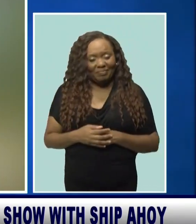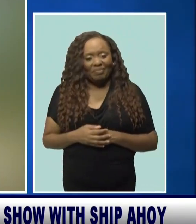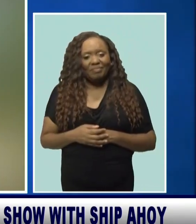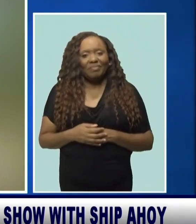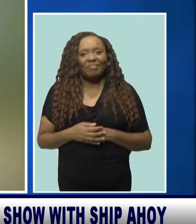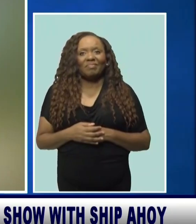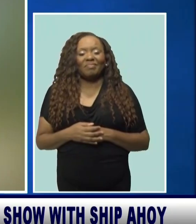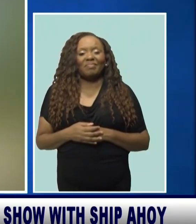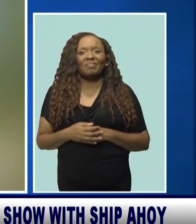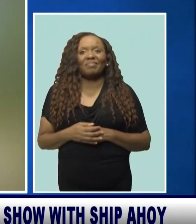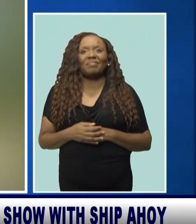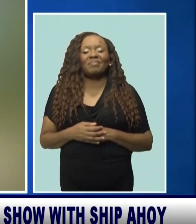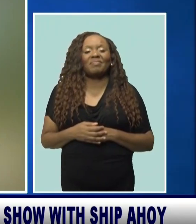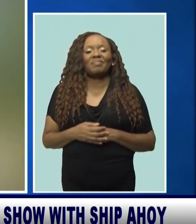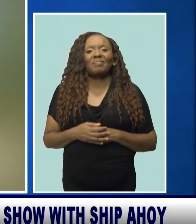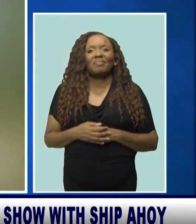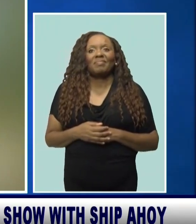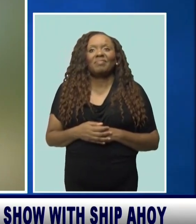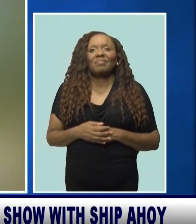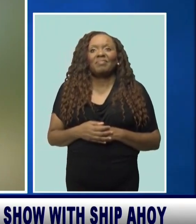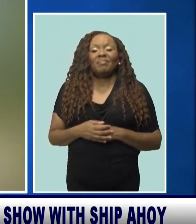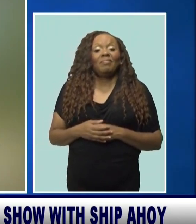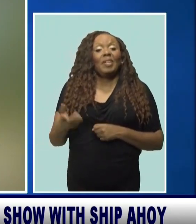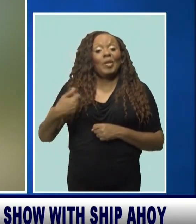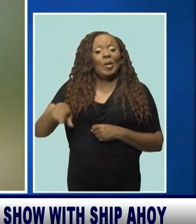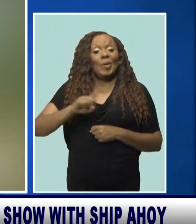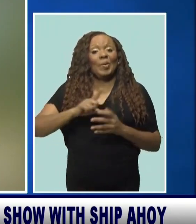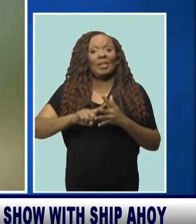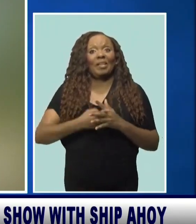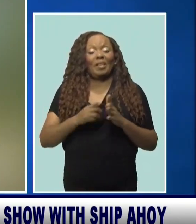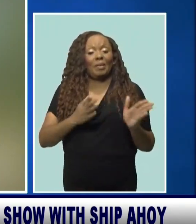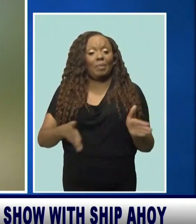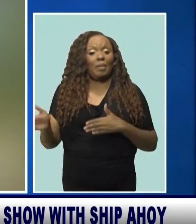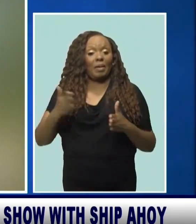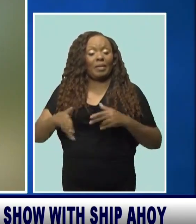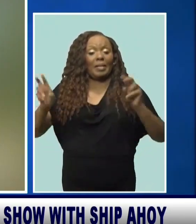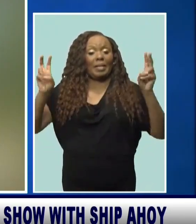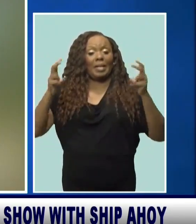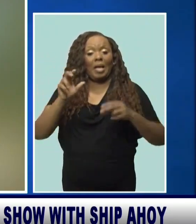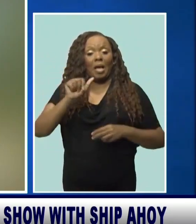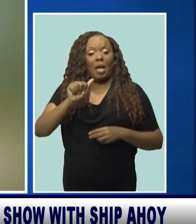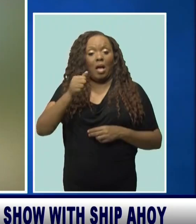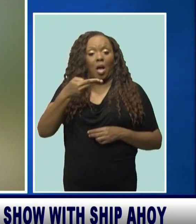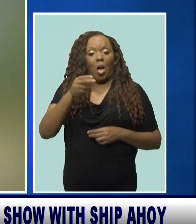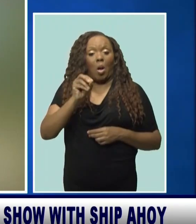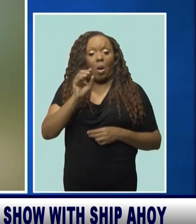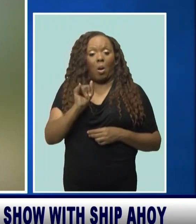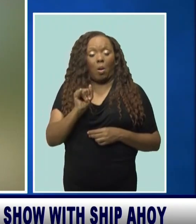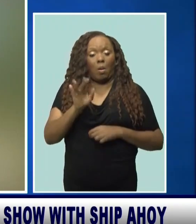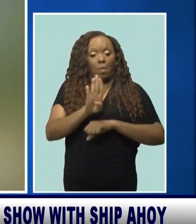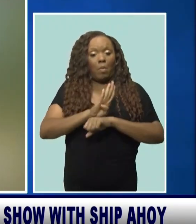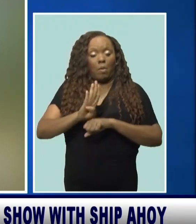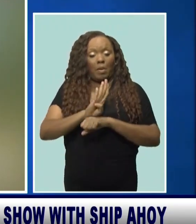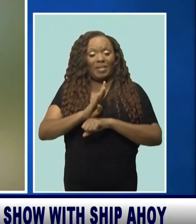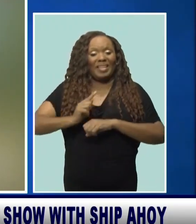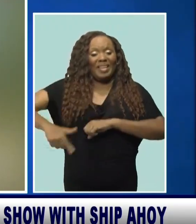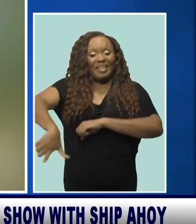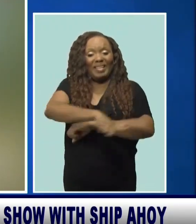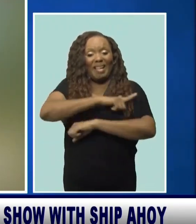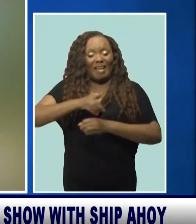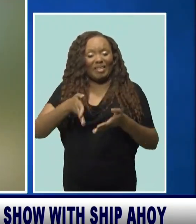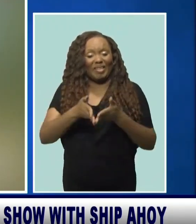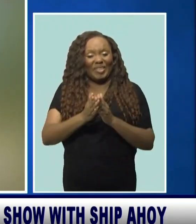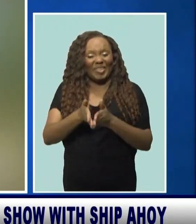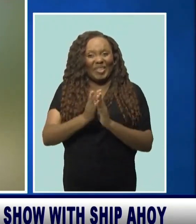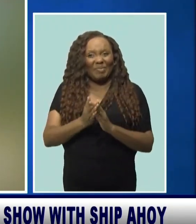began planning this year's exhibit, Ahoy Barbados Landship 1864, from October last year.